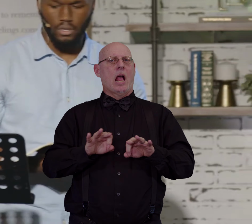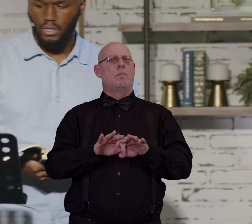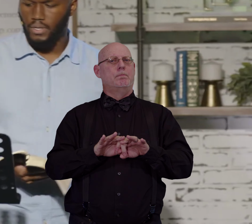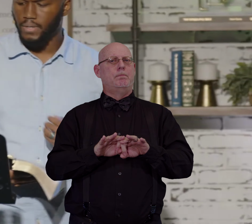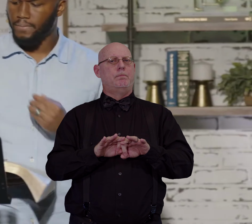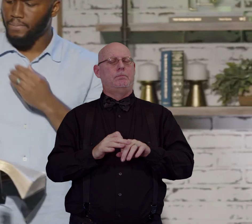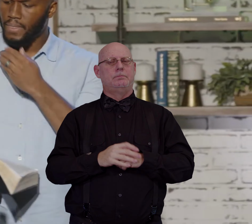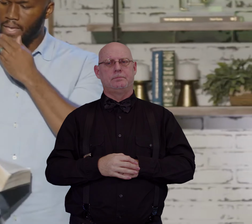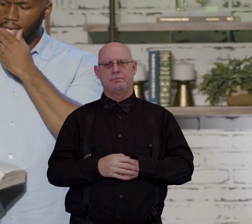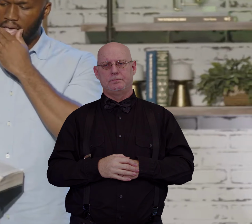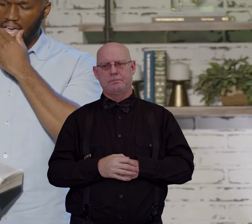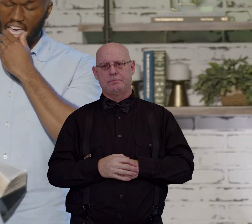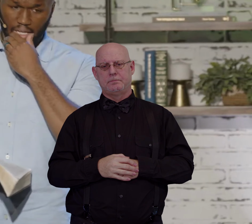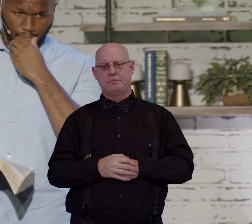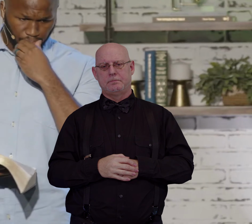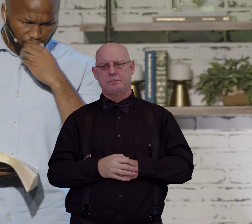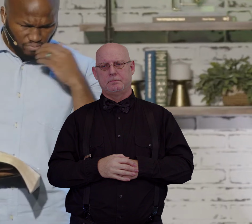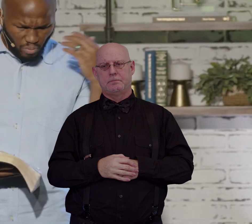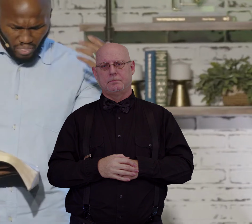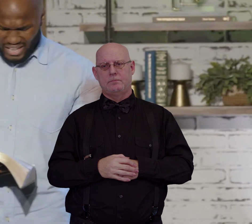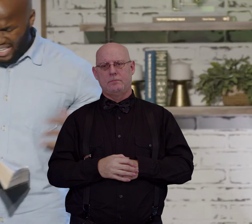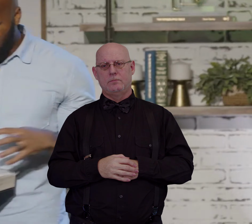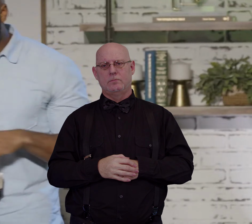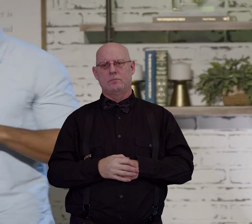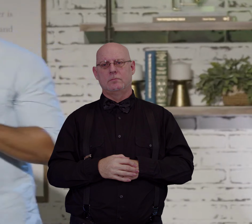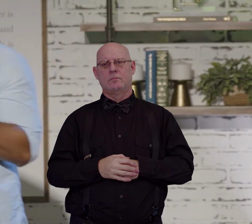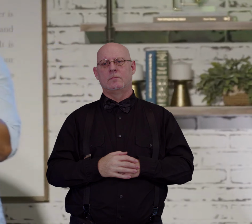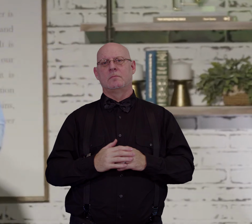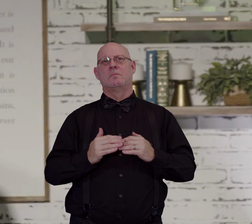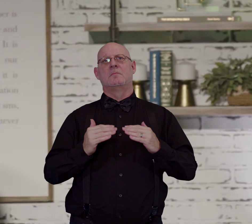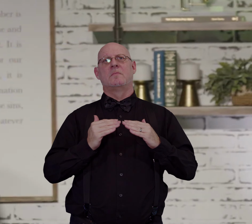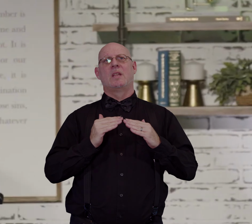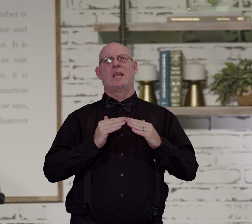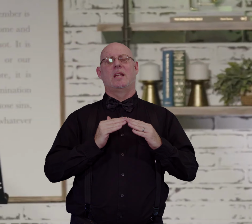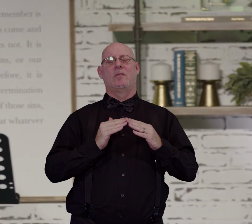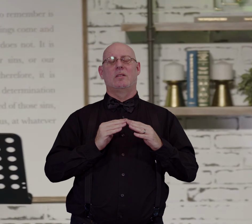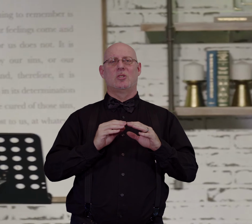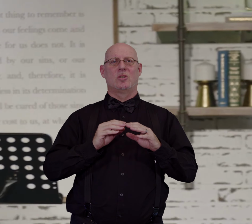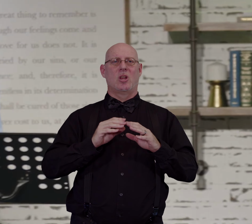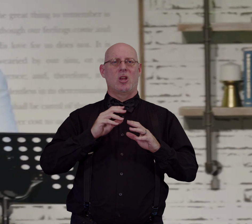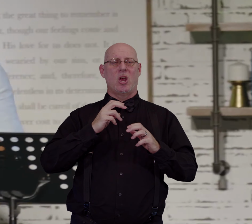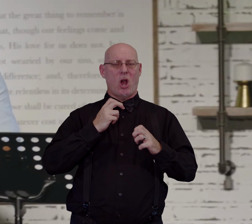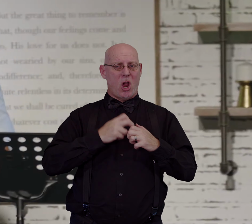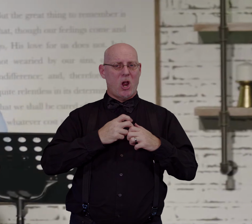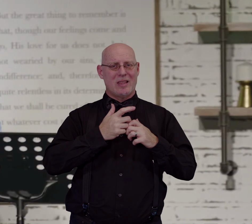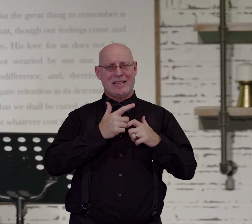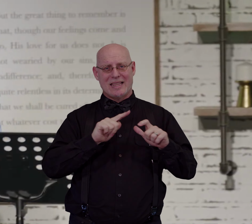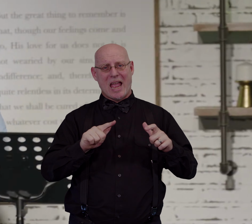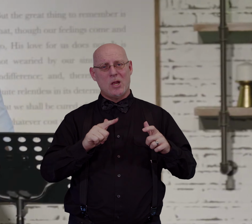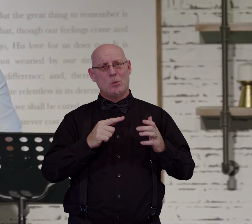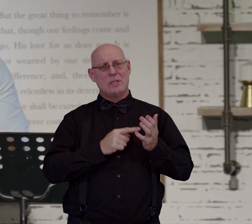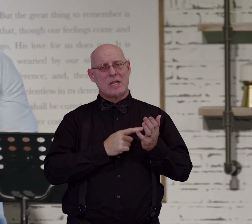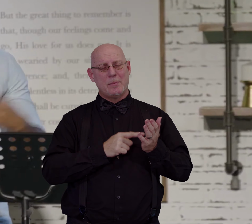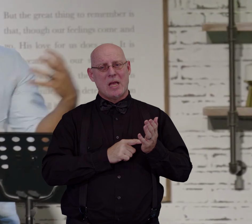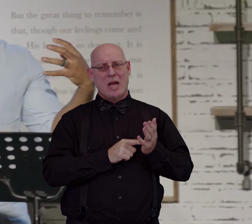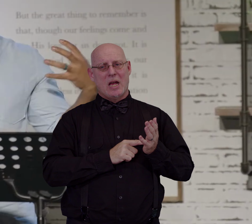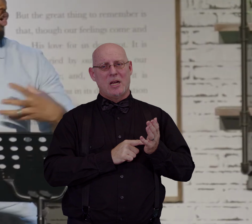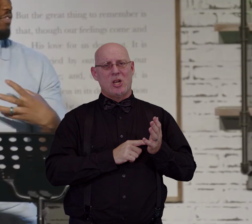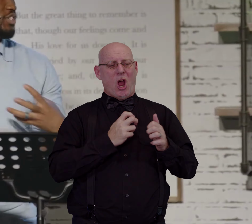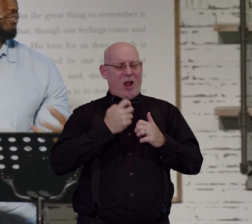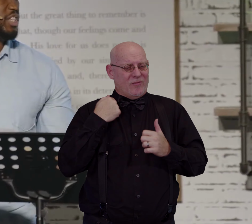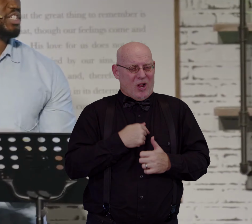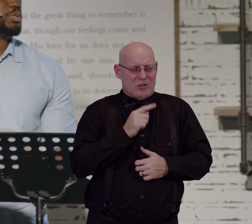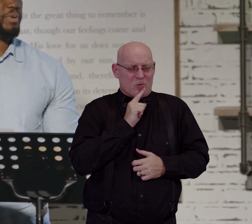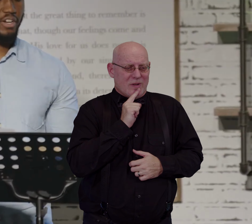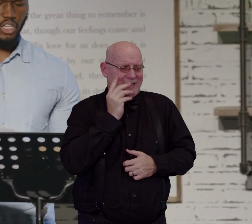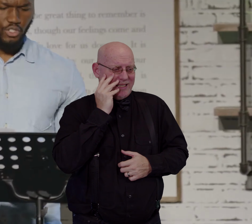living. And even as graphic as this language may be, it's even hard